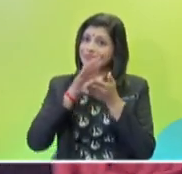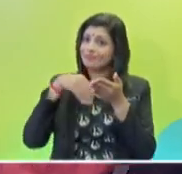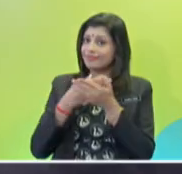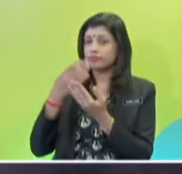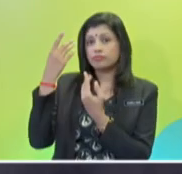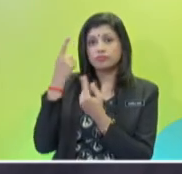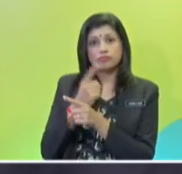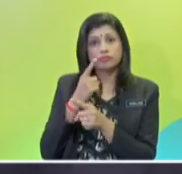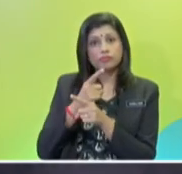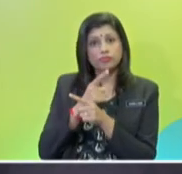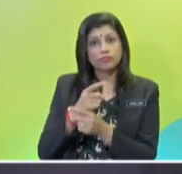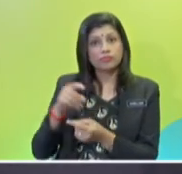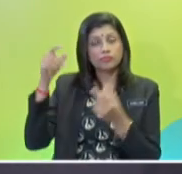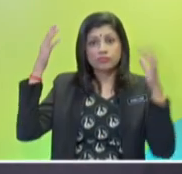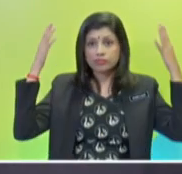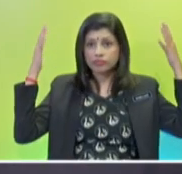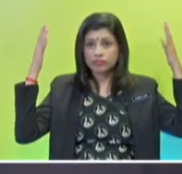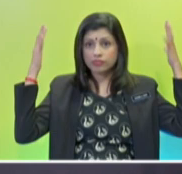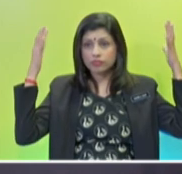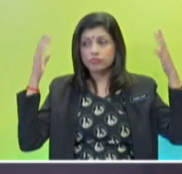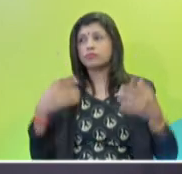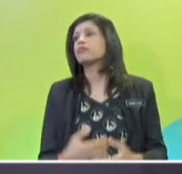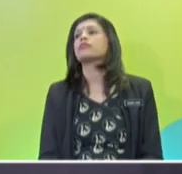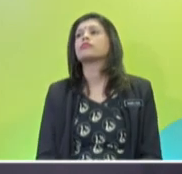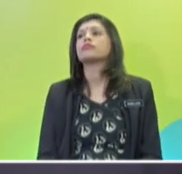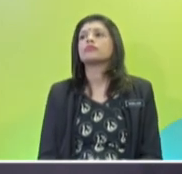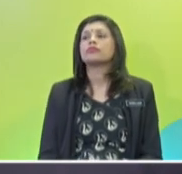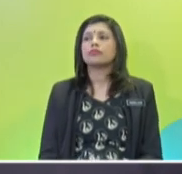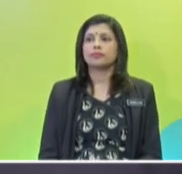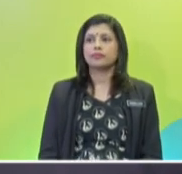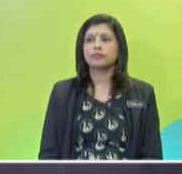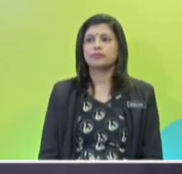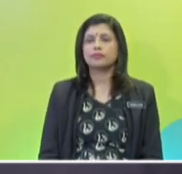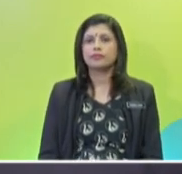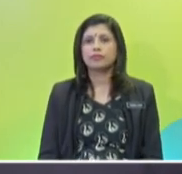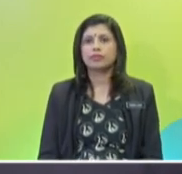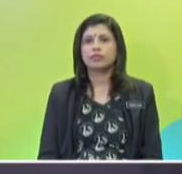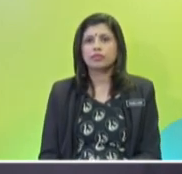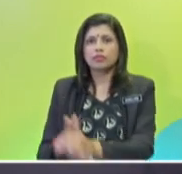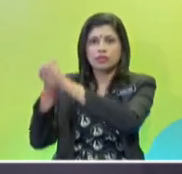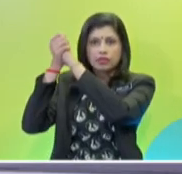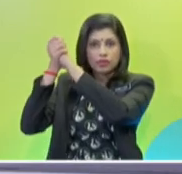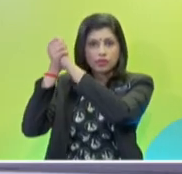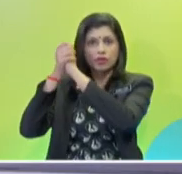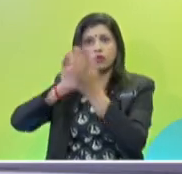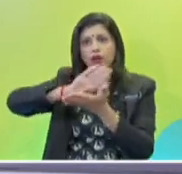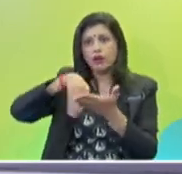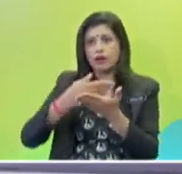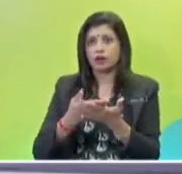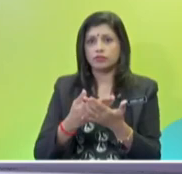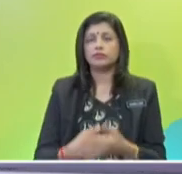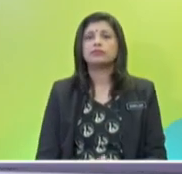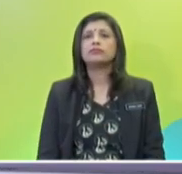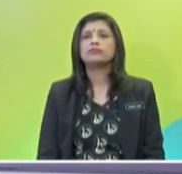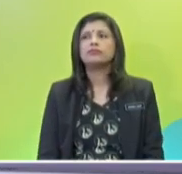so everybody gets one star. Okay. Congratulations, everybody. But teacher, before we